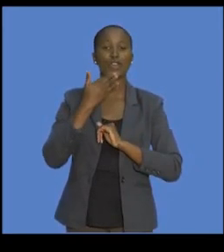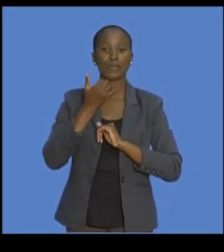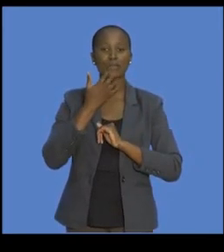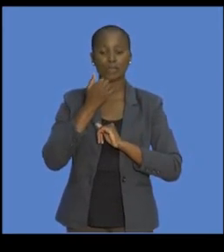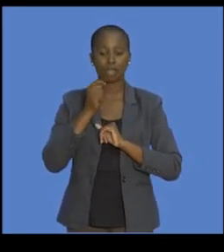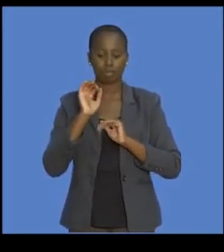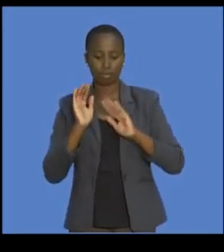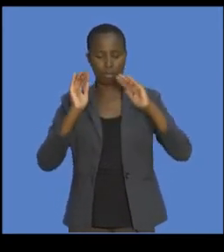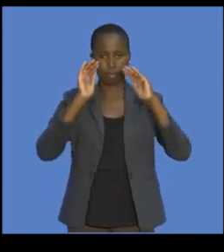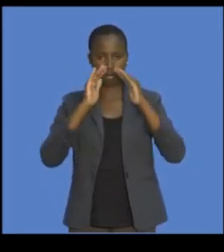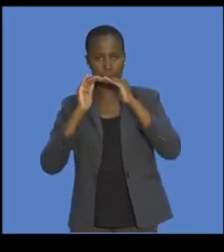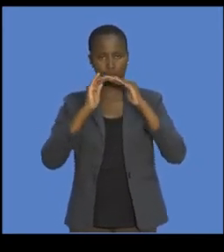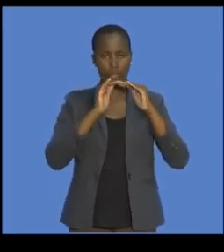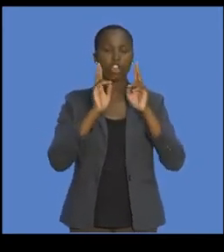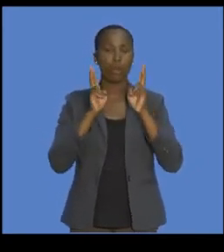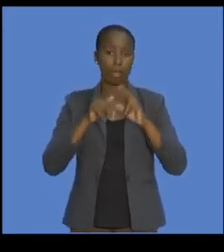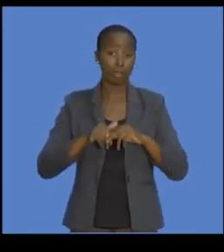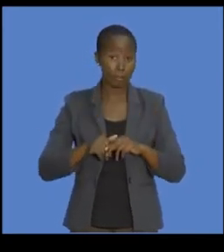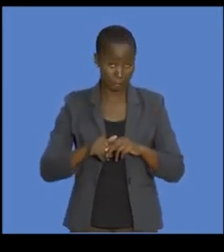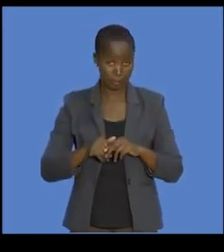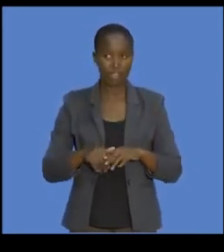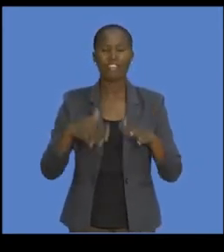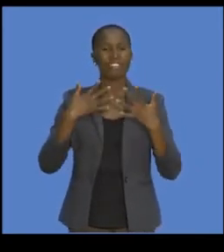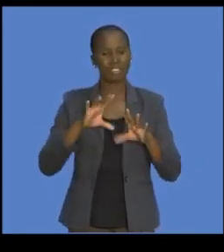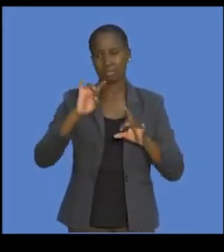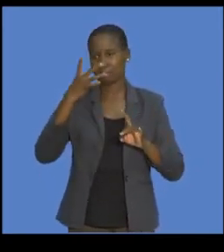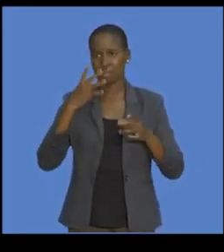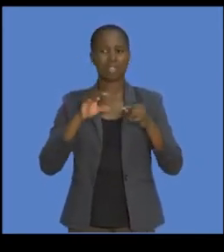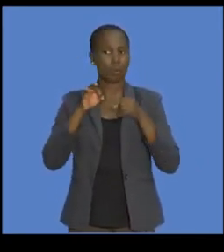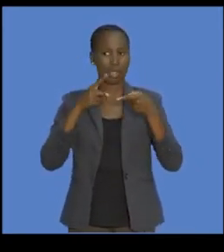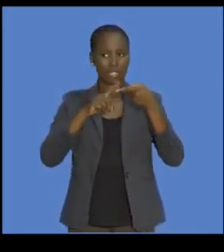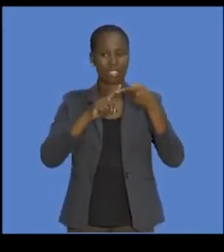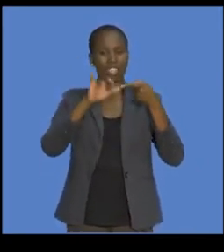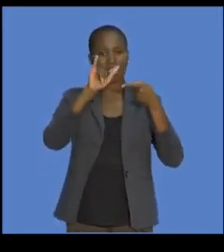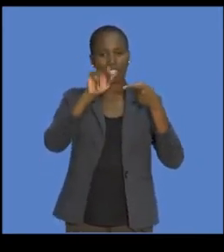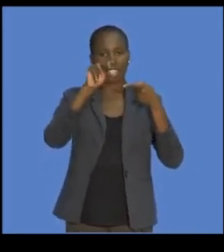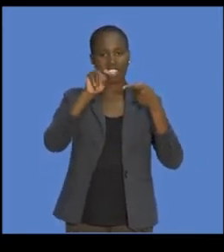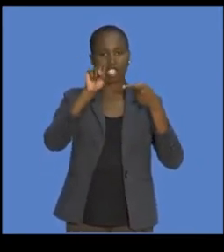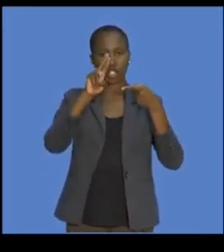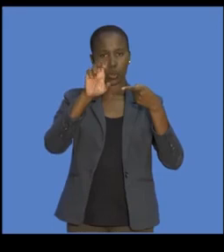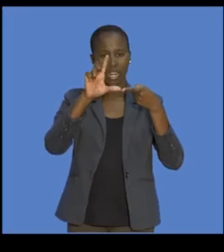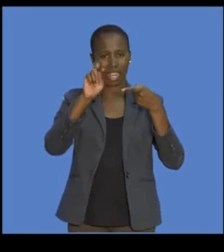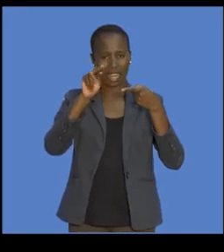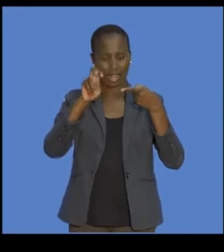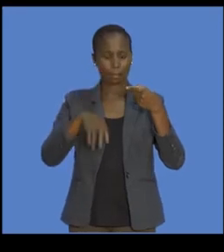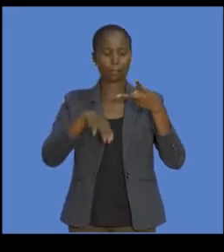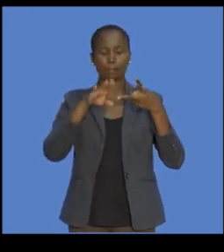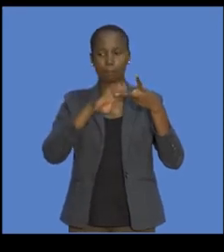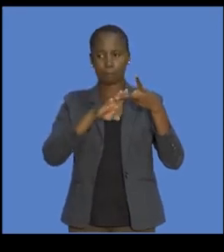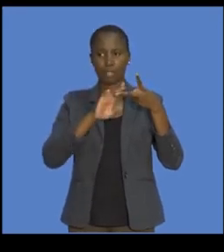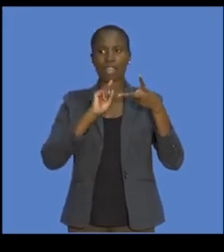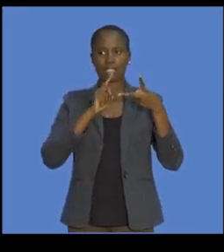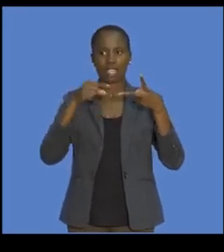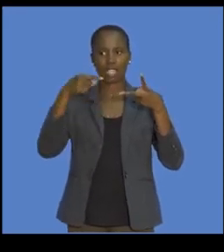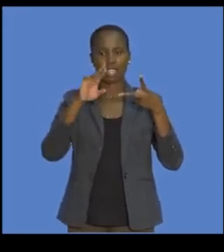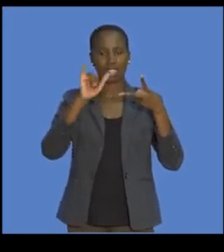we've unpacked these. So the first was insulin, as I mentioned. The second answer was glycogen. We said that